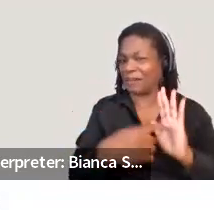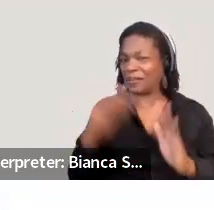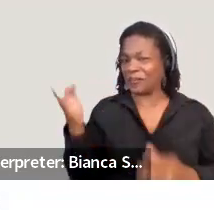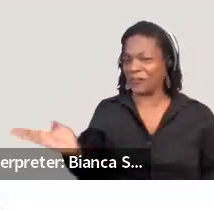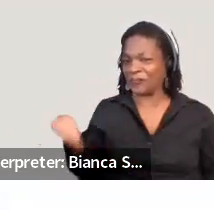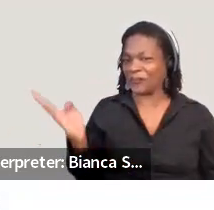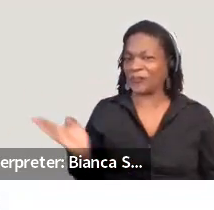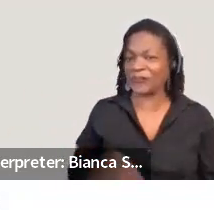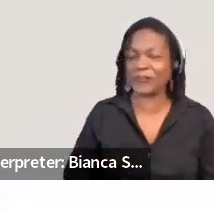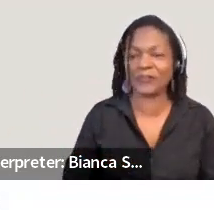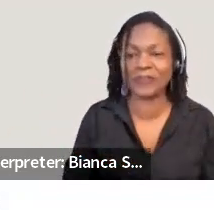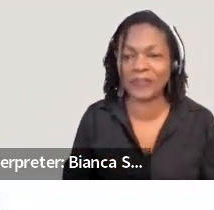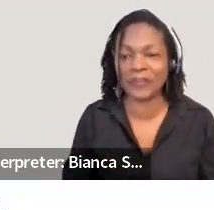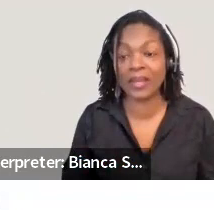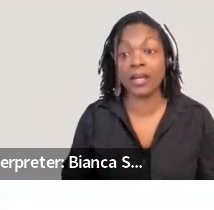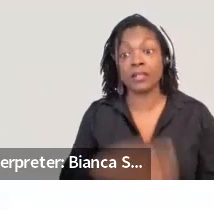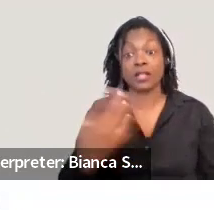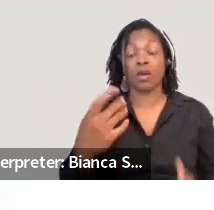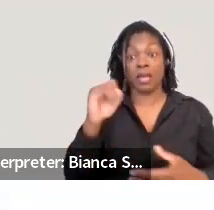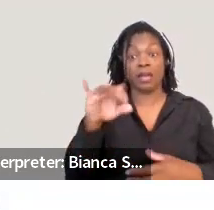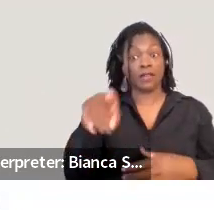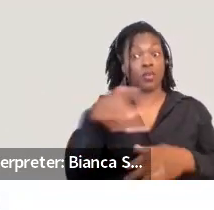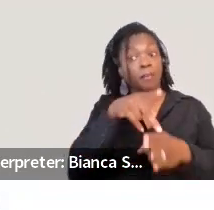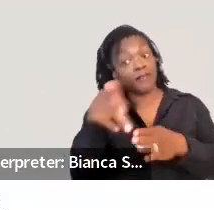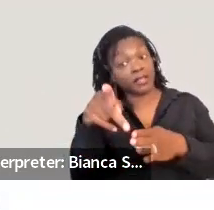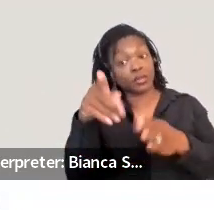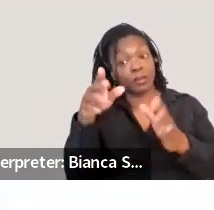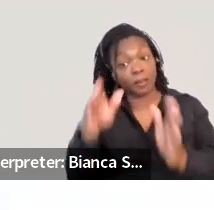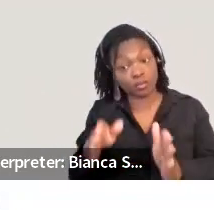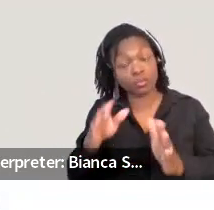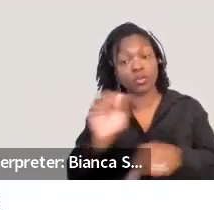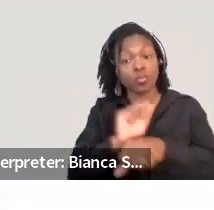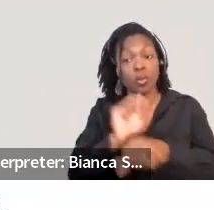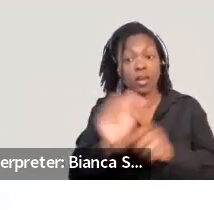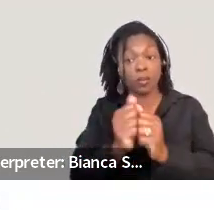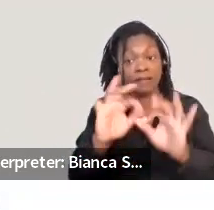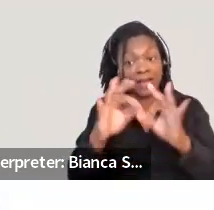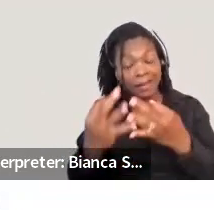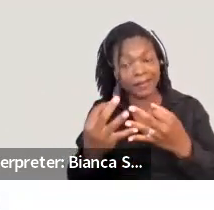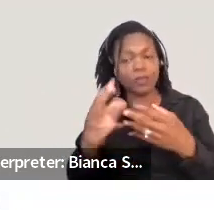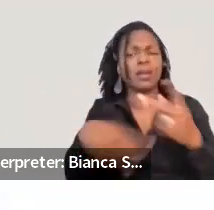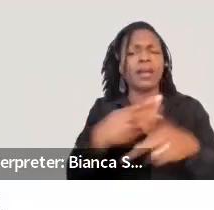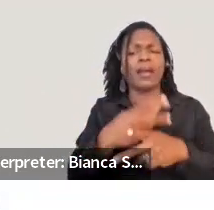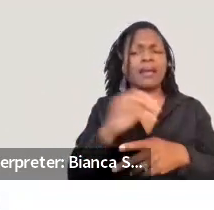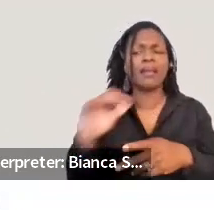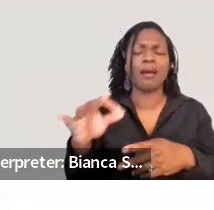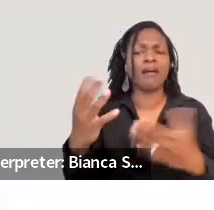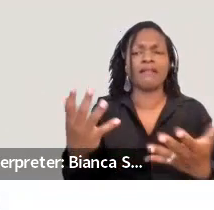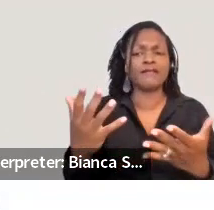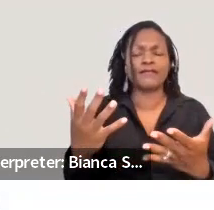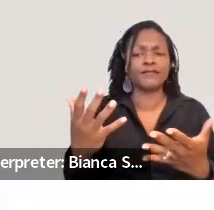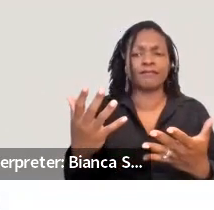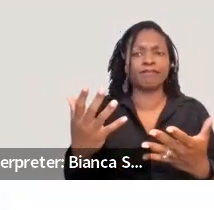kinds of things, and see, like, if you're a professional working with families, see what kinds of questions do you get, what do families ask you about